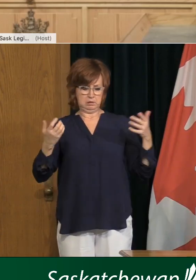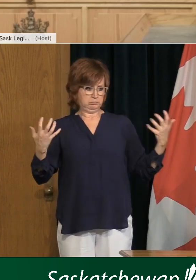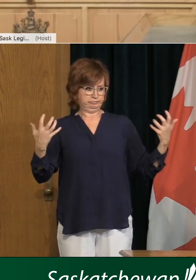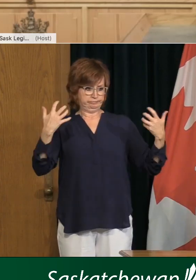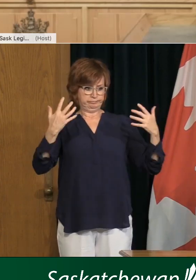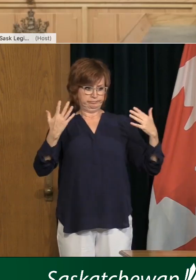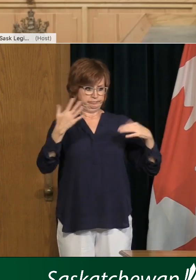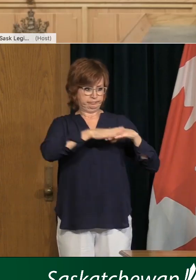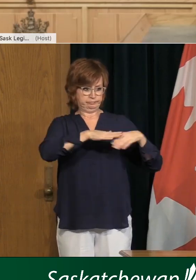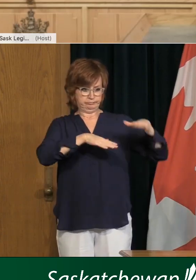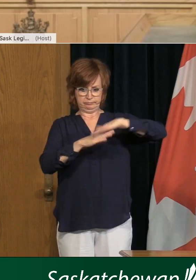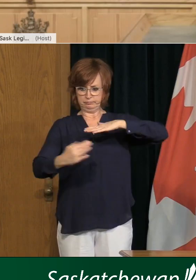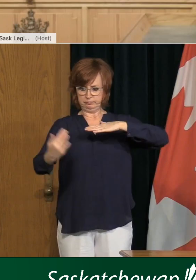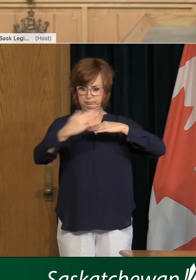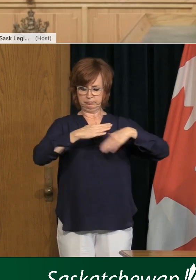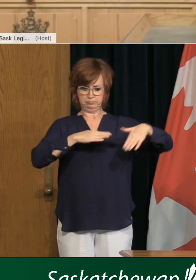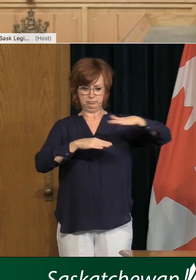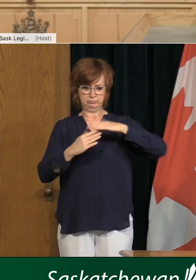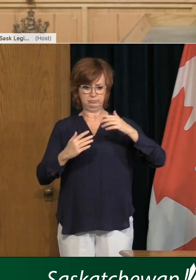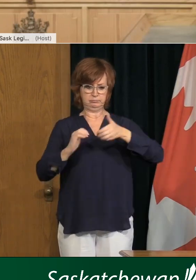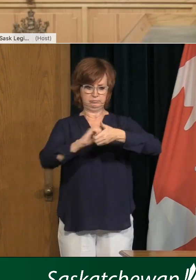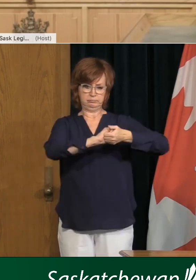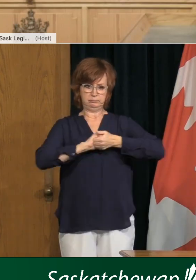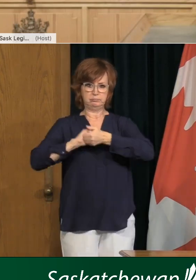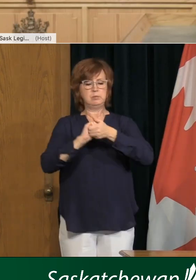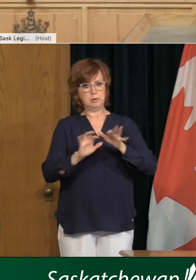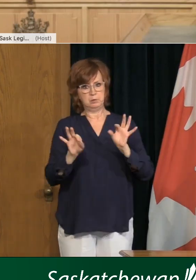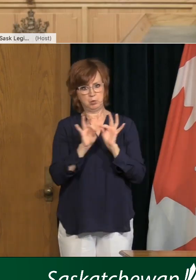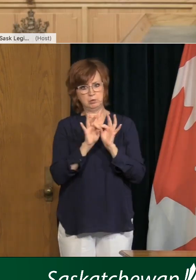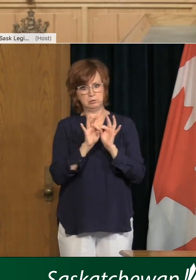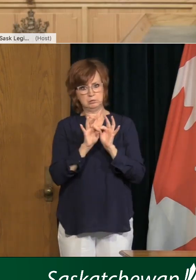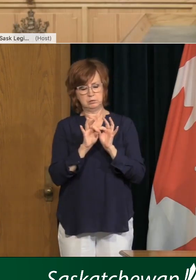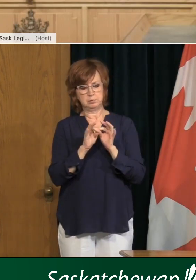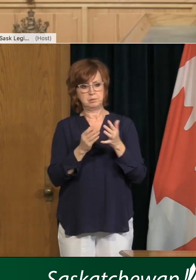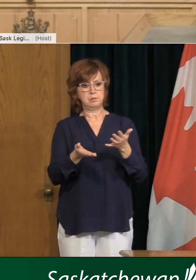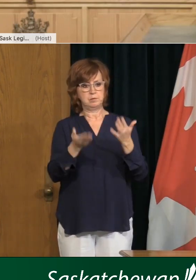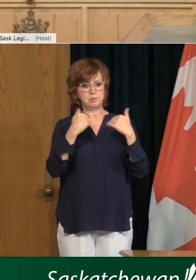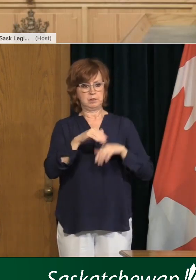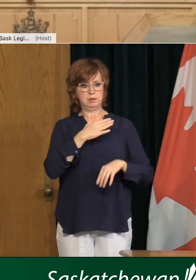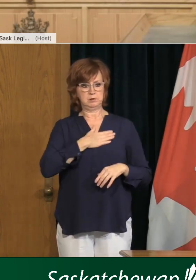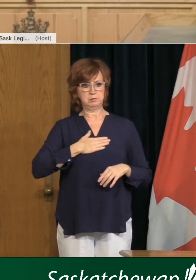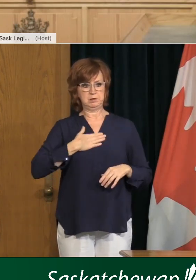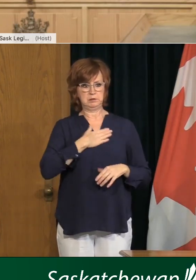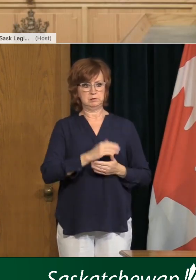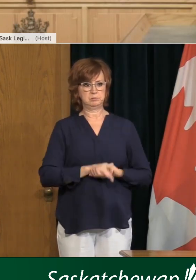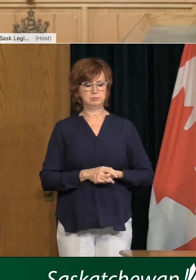really relevant to how this plan is implemented. Next slide, please.